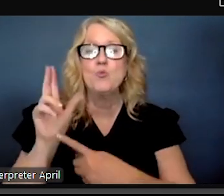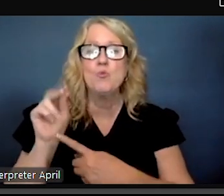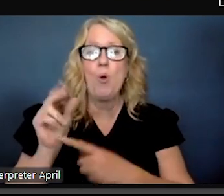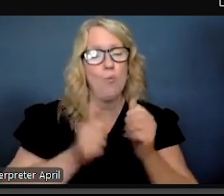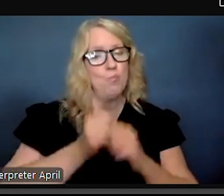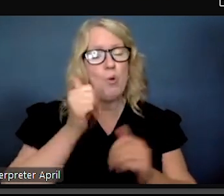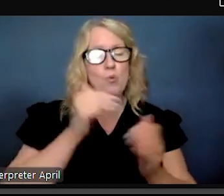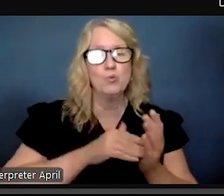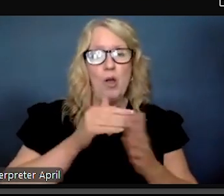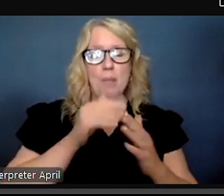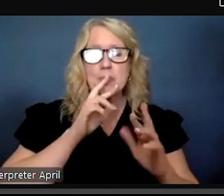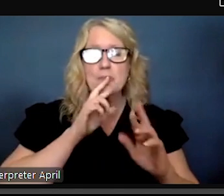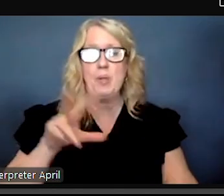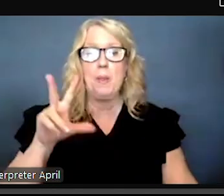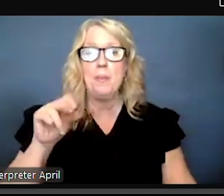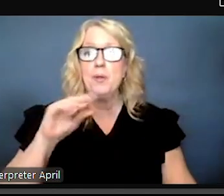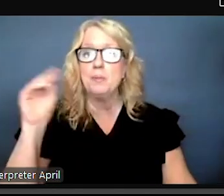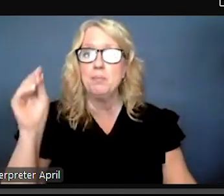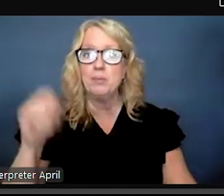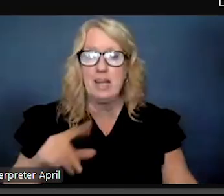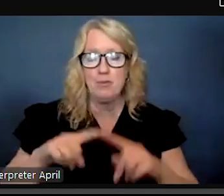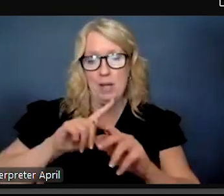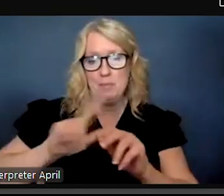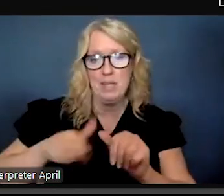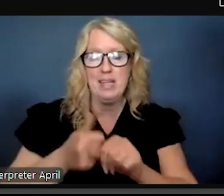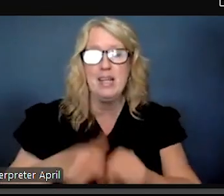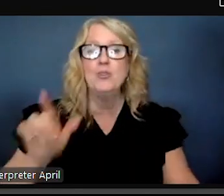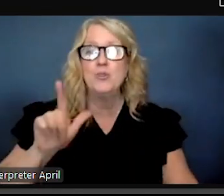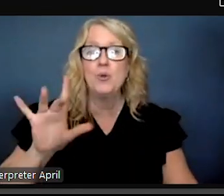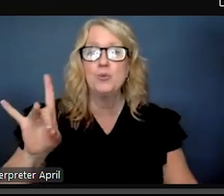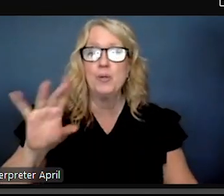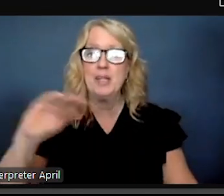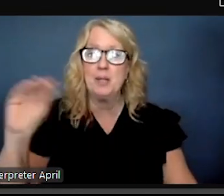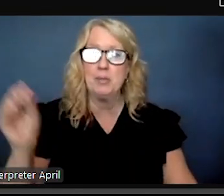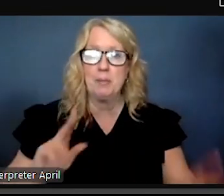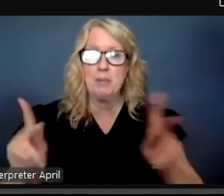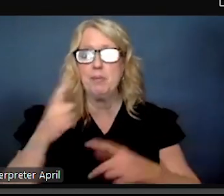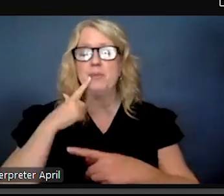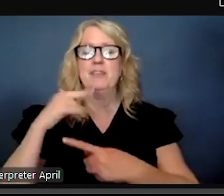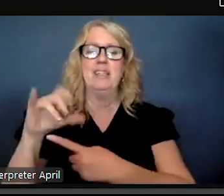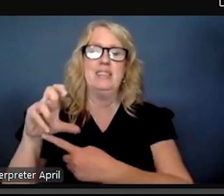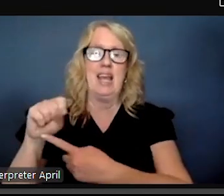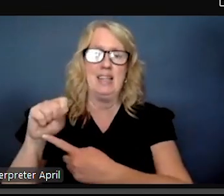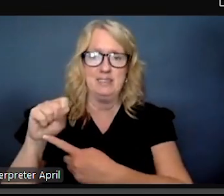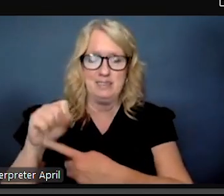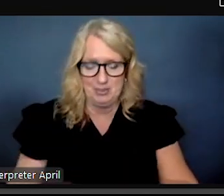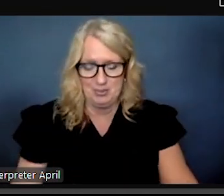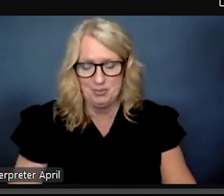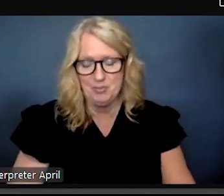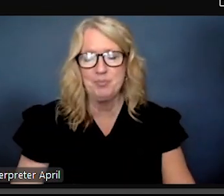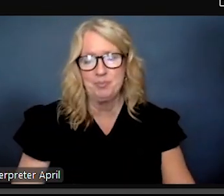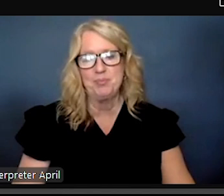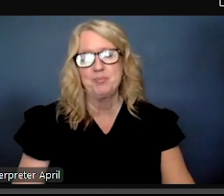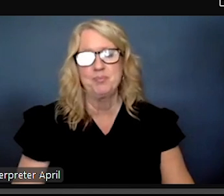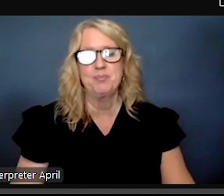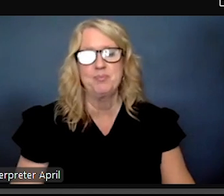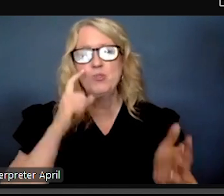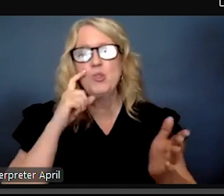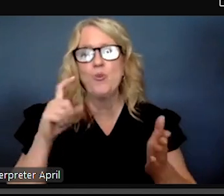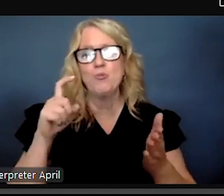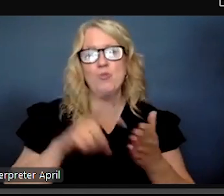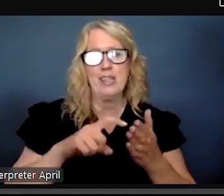common response, 30%, but right behind that, 28% of people said yes. So recognizing